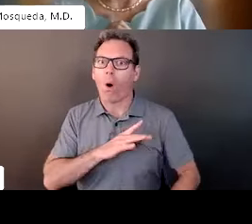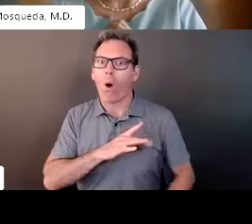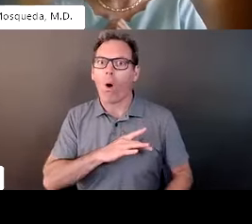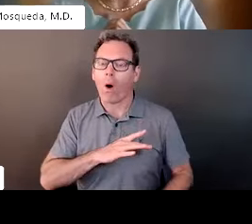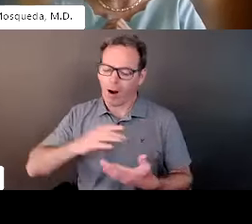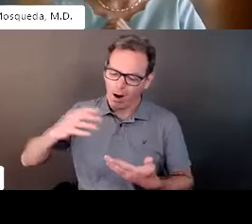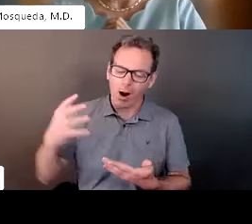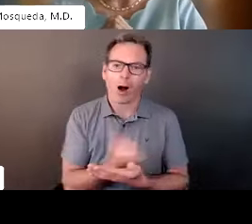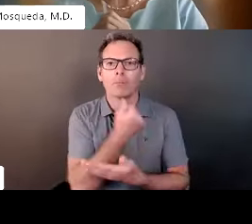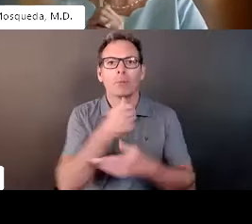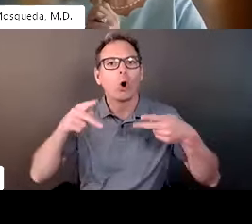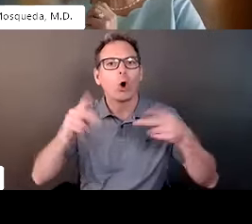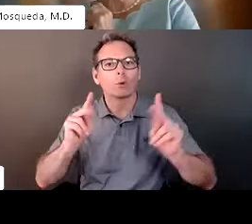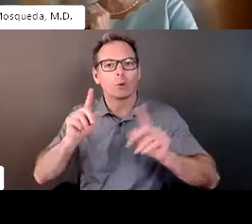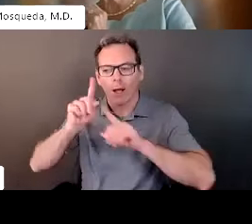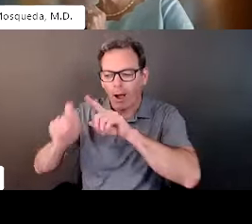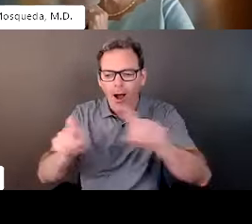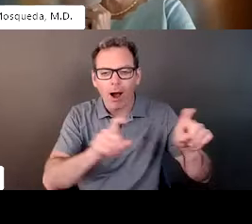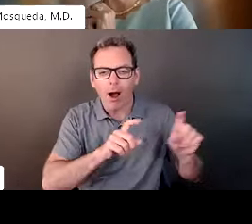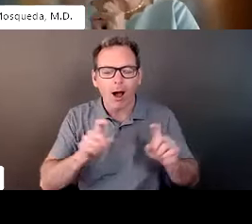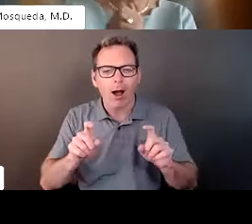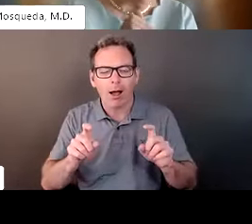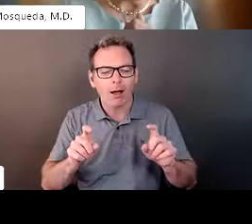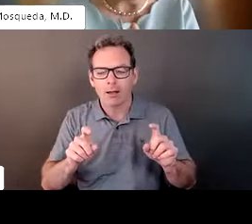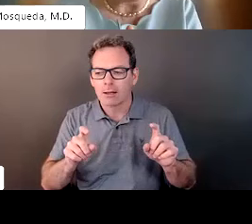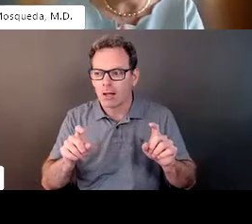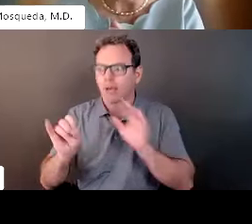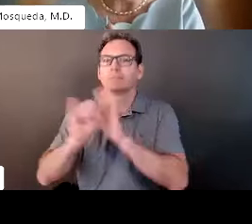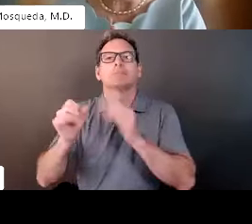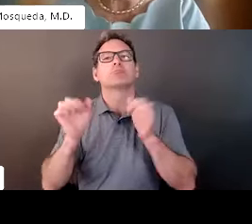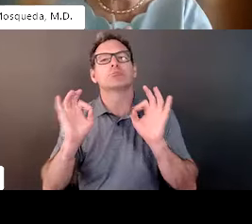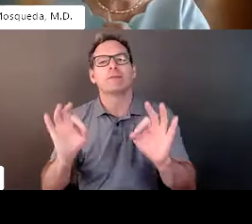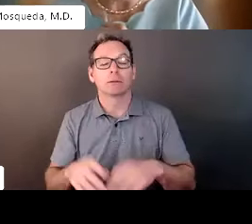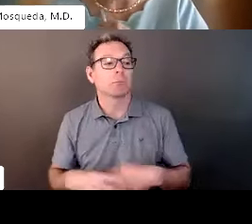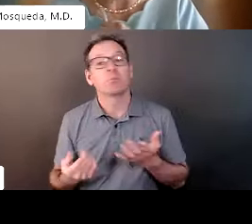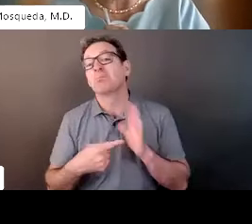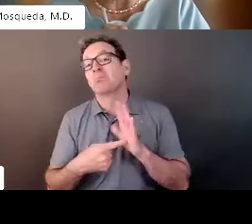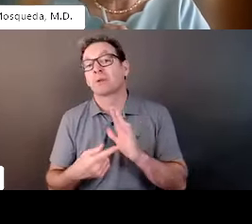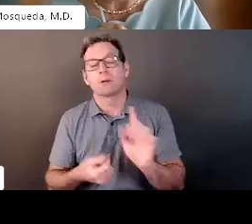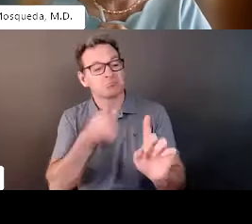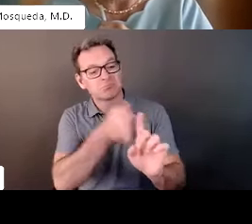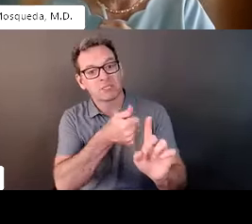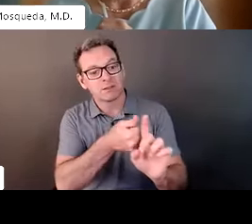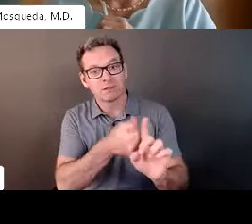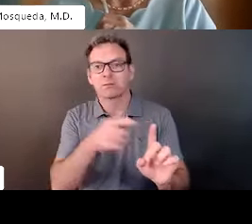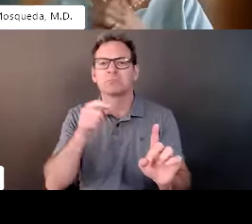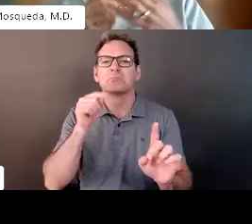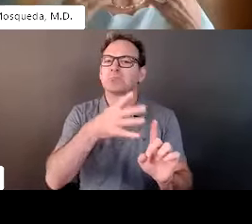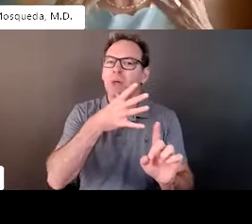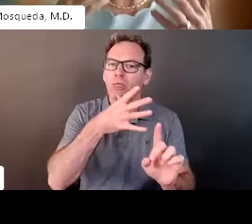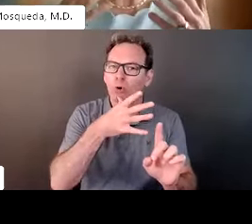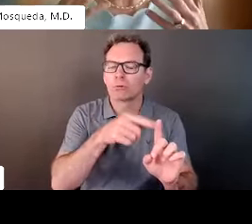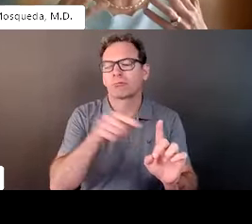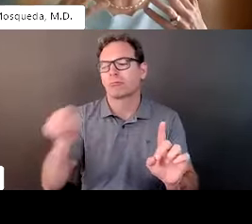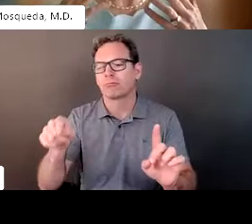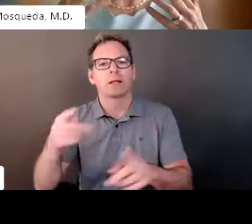good relationship, and this care provider is not happy about providing care for her mom, we can